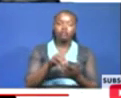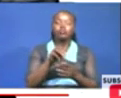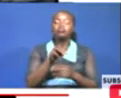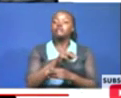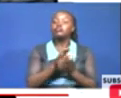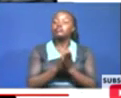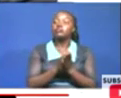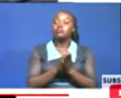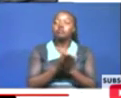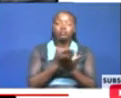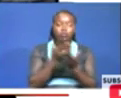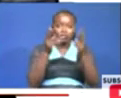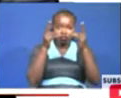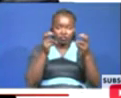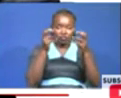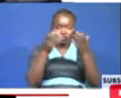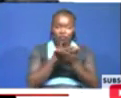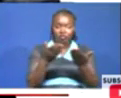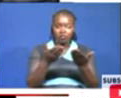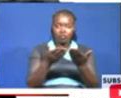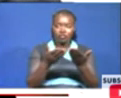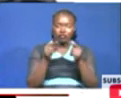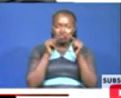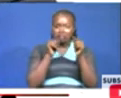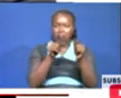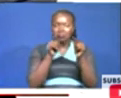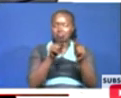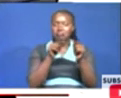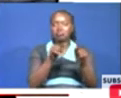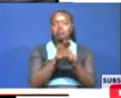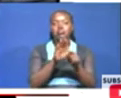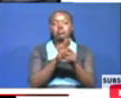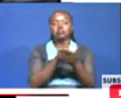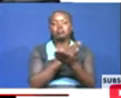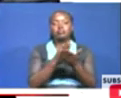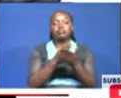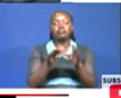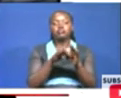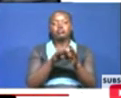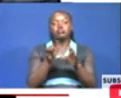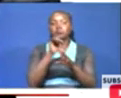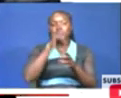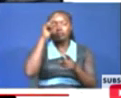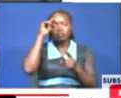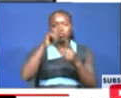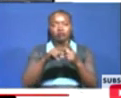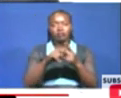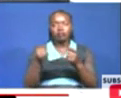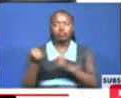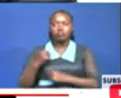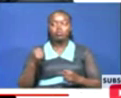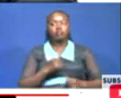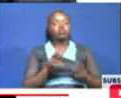approval on the deployment was, however, met with criticism after a section of members questioned its purpose, noting that the soldiers had already